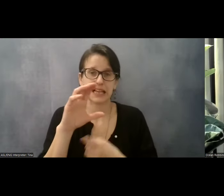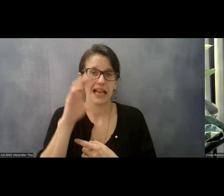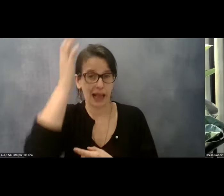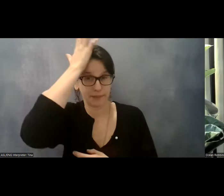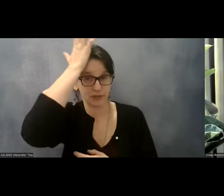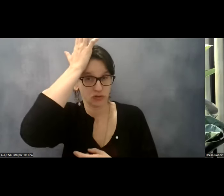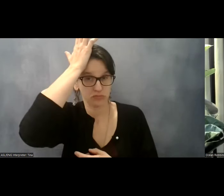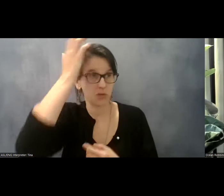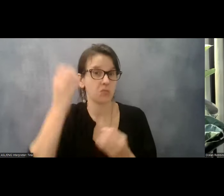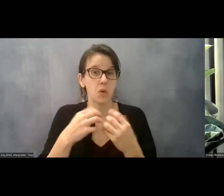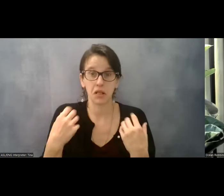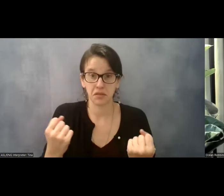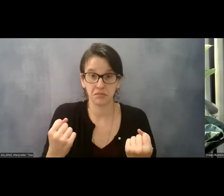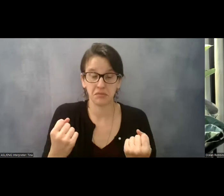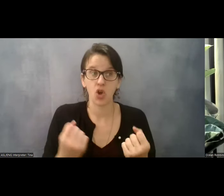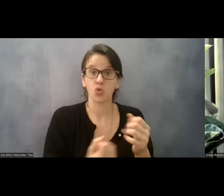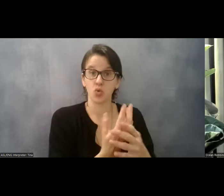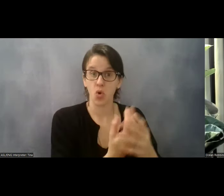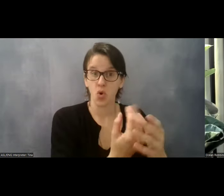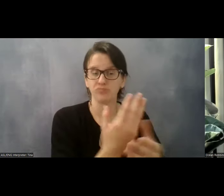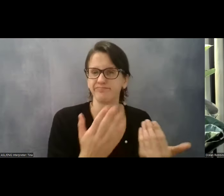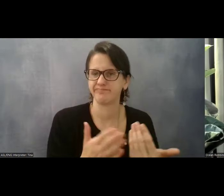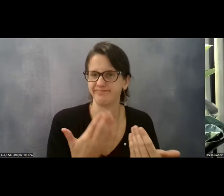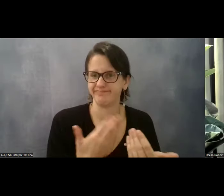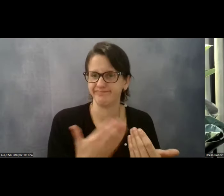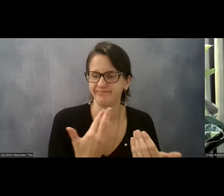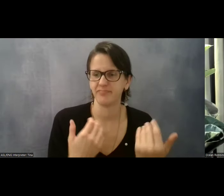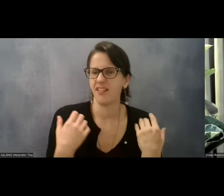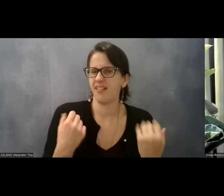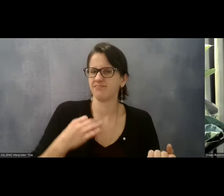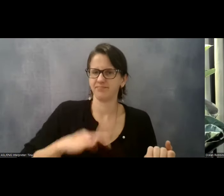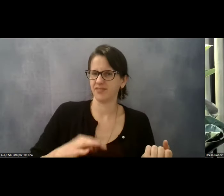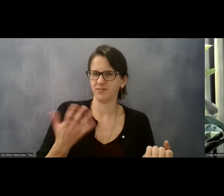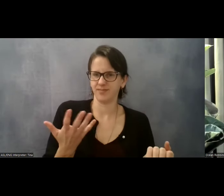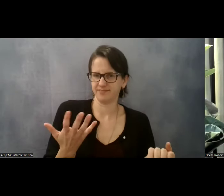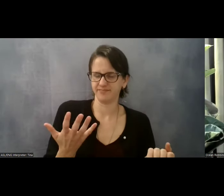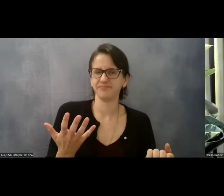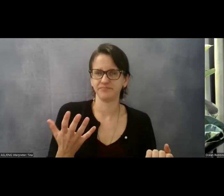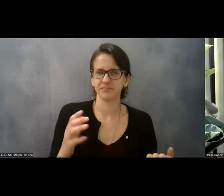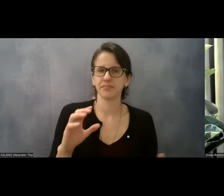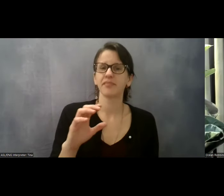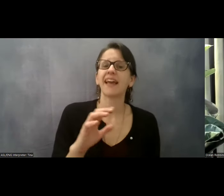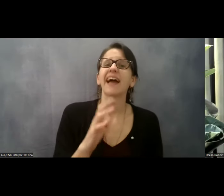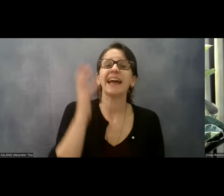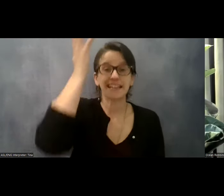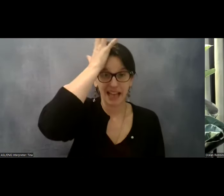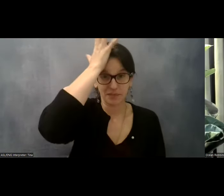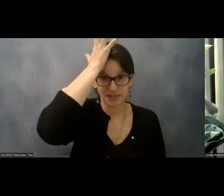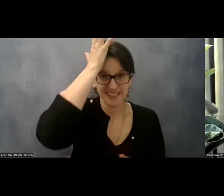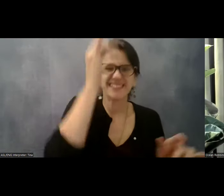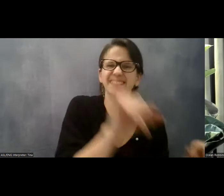to grow in the garden. So what are some of the health benefits of cabbage? Well, cabbage also has anti-cancer